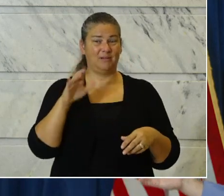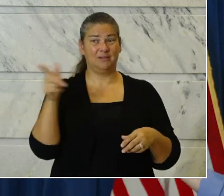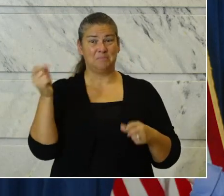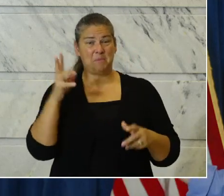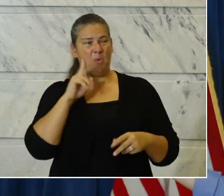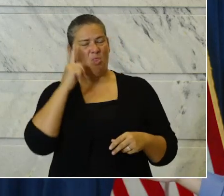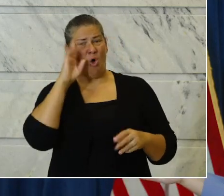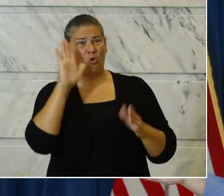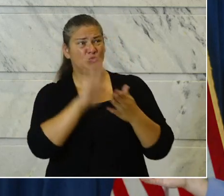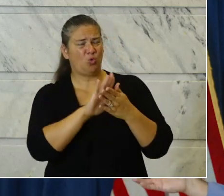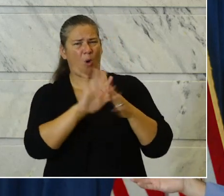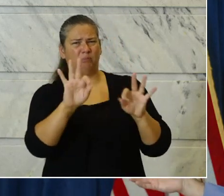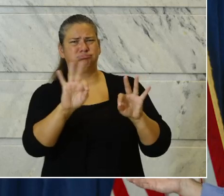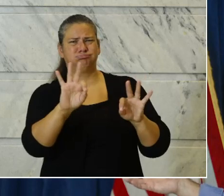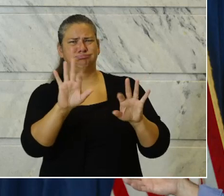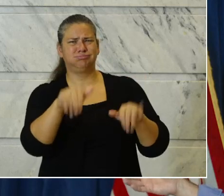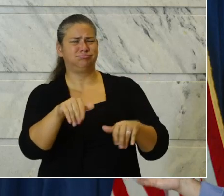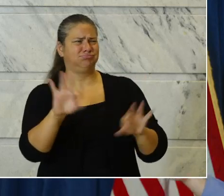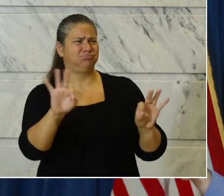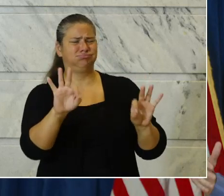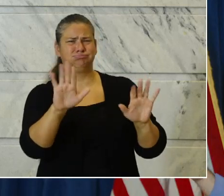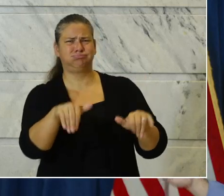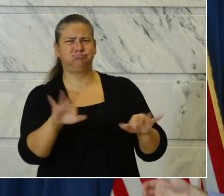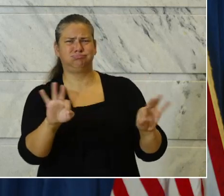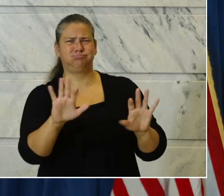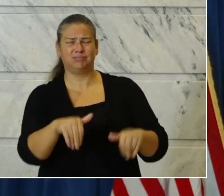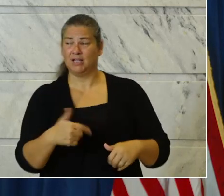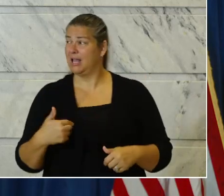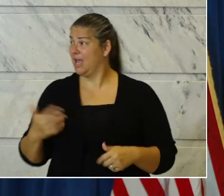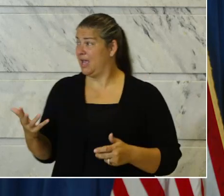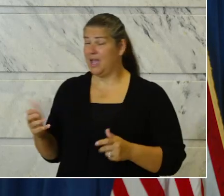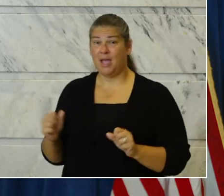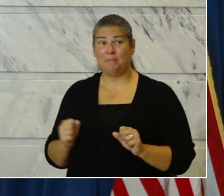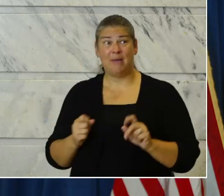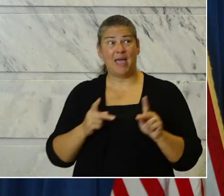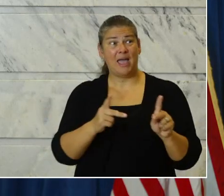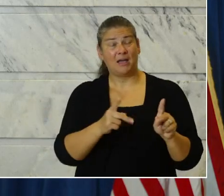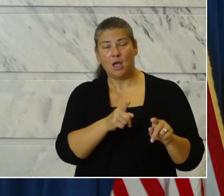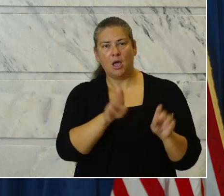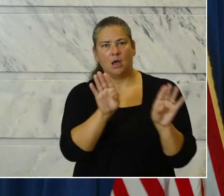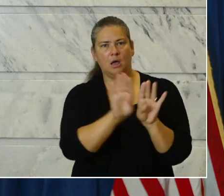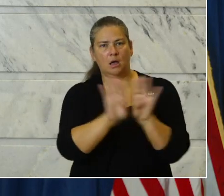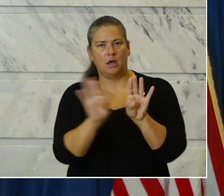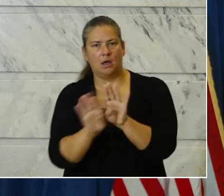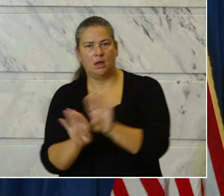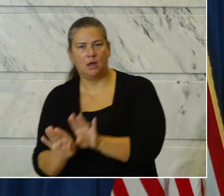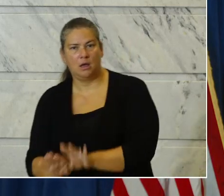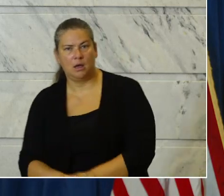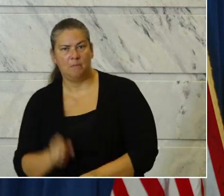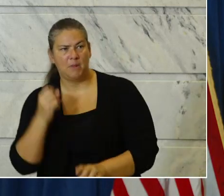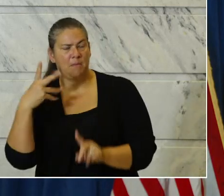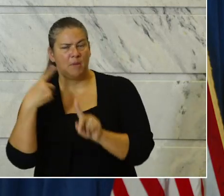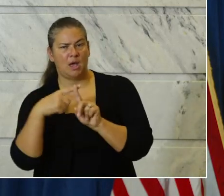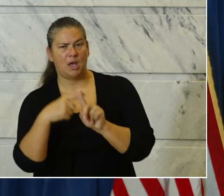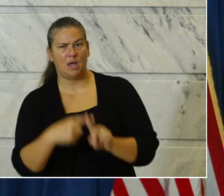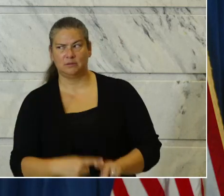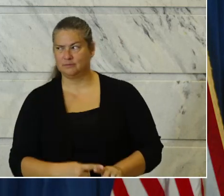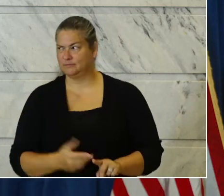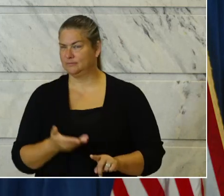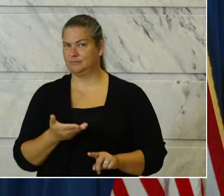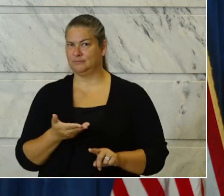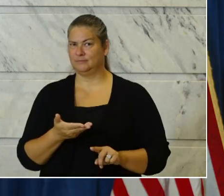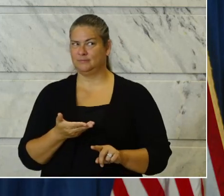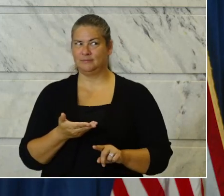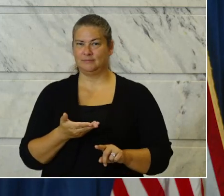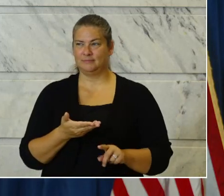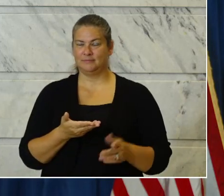to school. And look at how many schools we already have that have closed in one public school system. And already some issues arising in other places. We